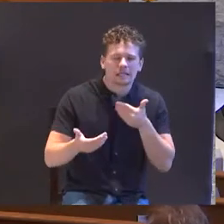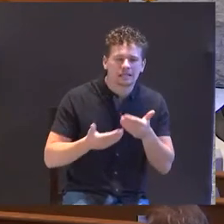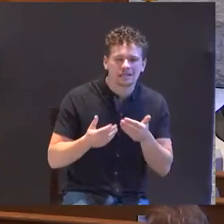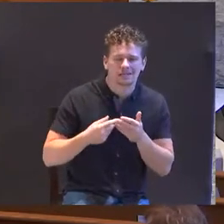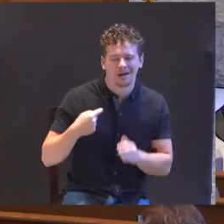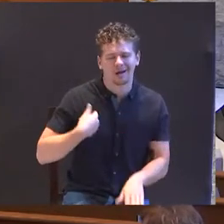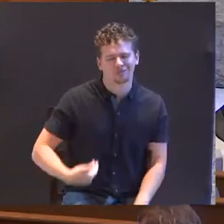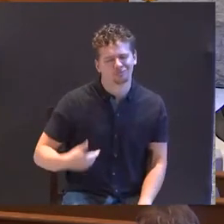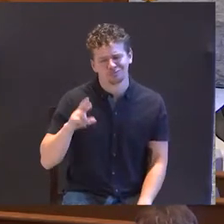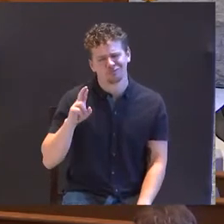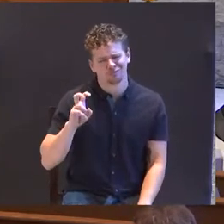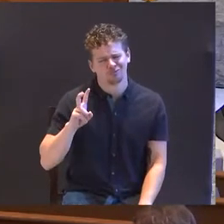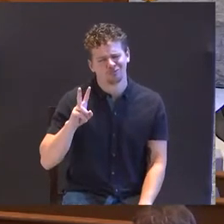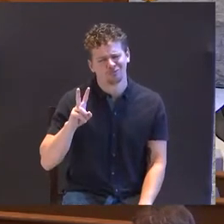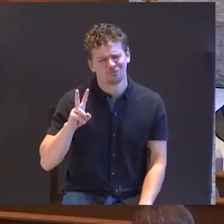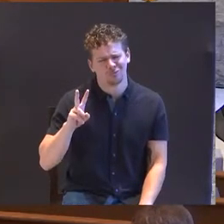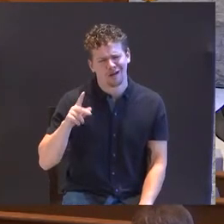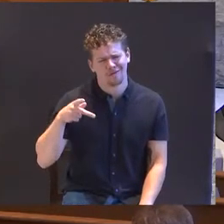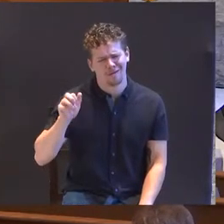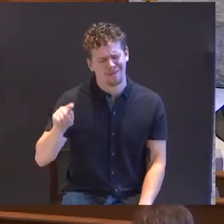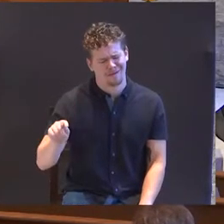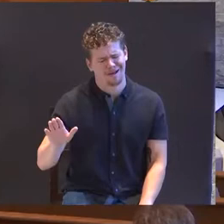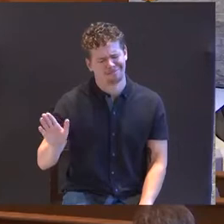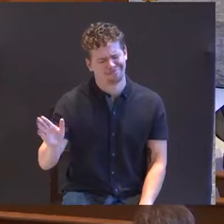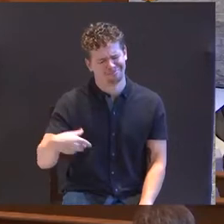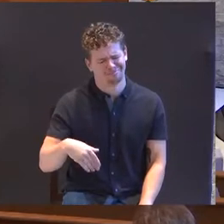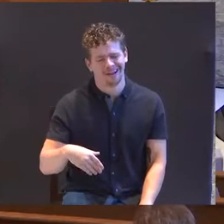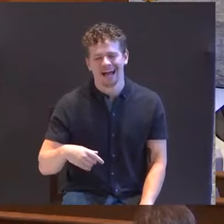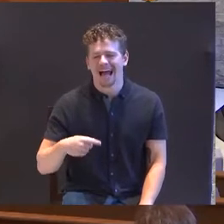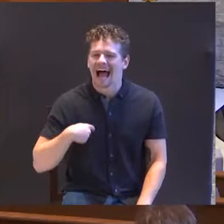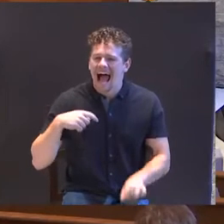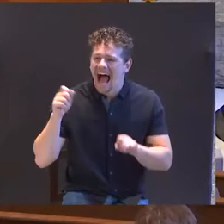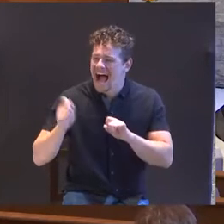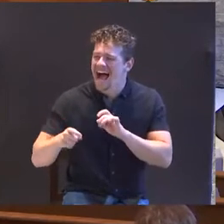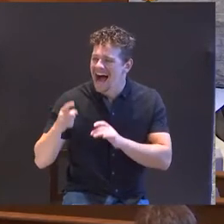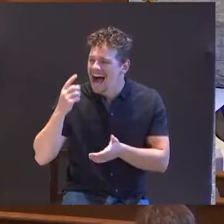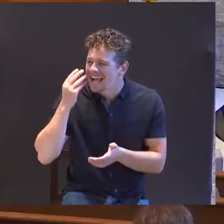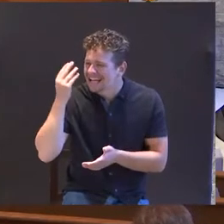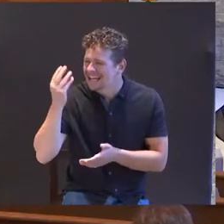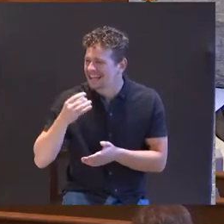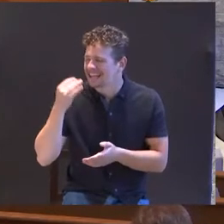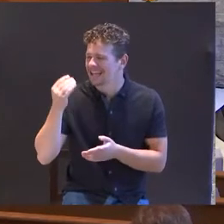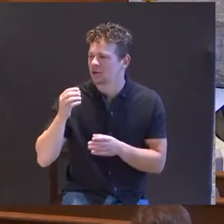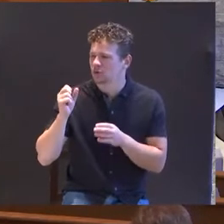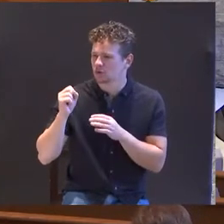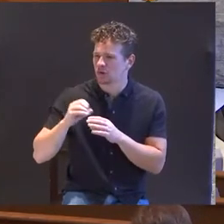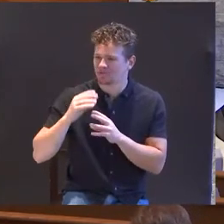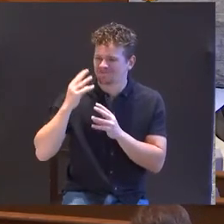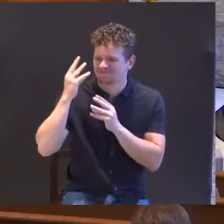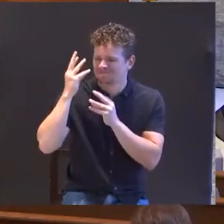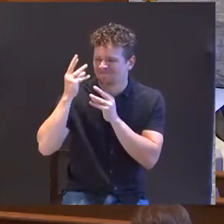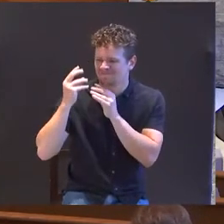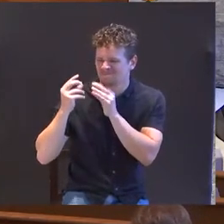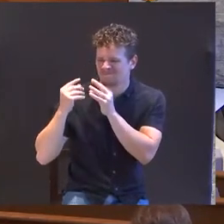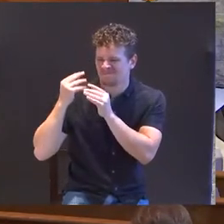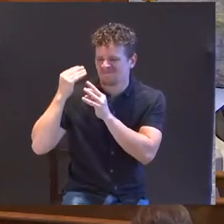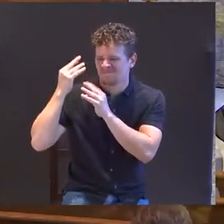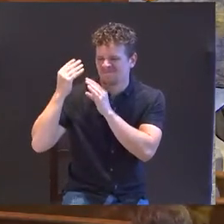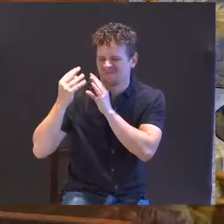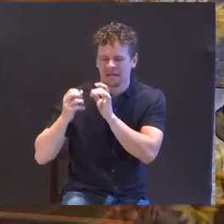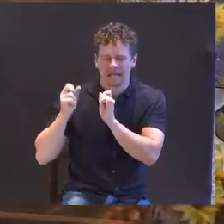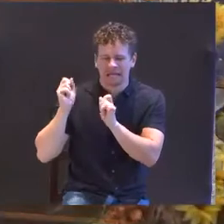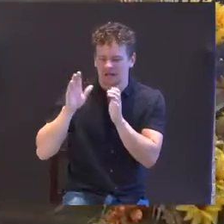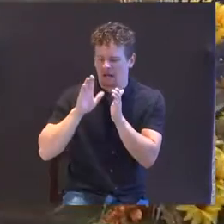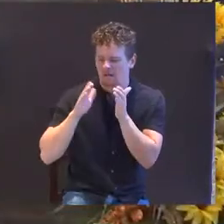think it. As a man thinketh, so he is. So I can easily go to that place, if